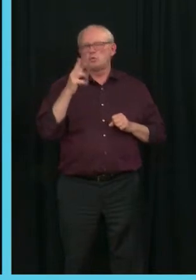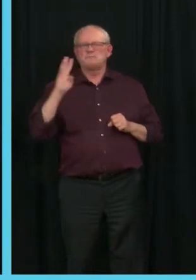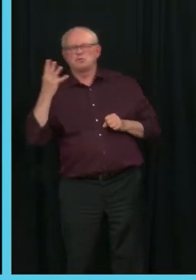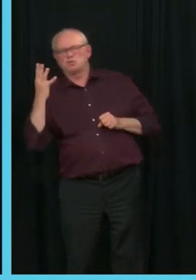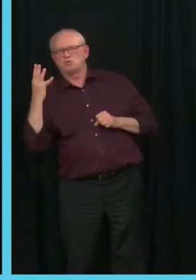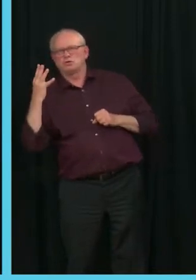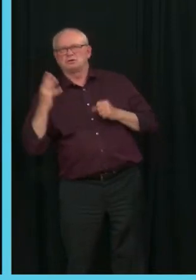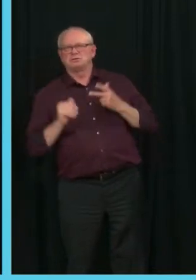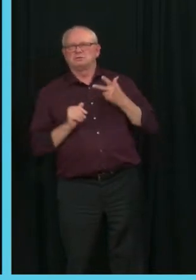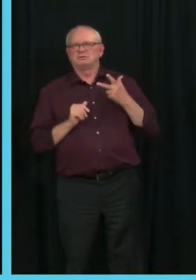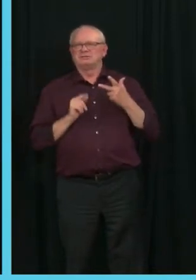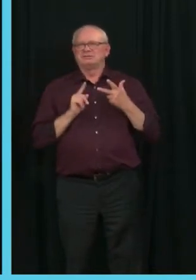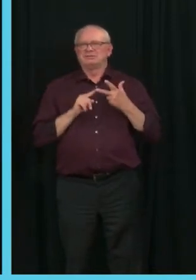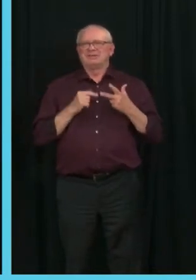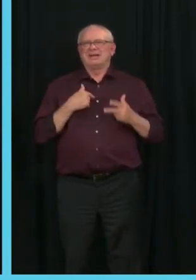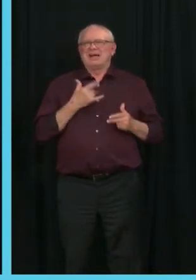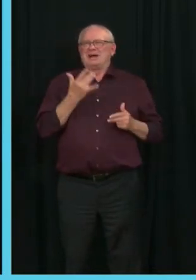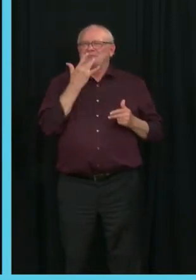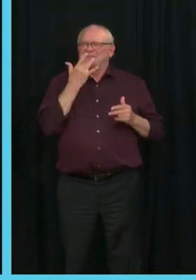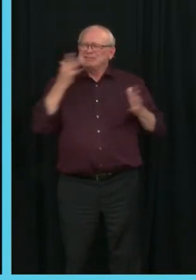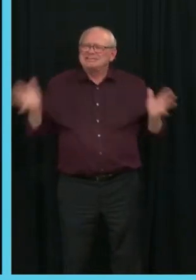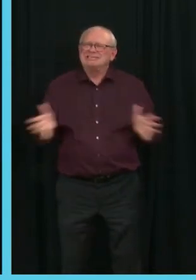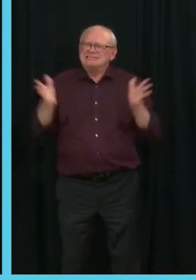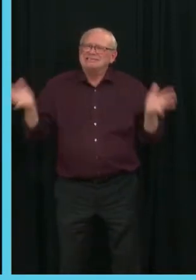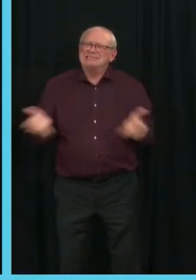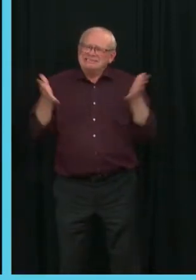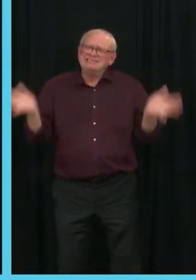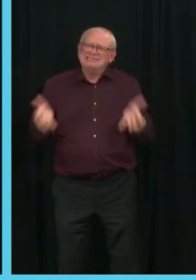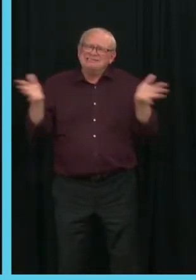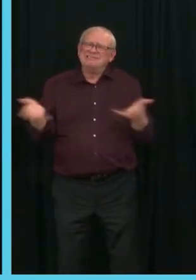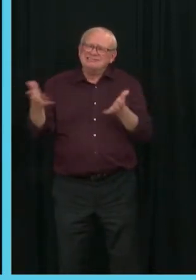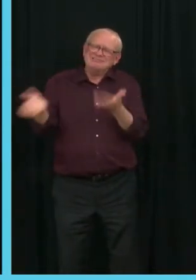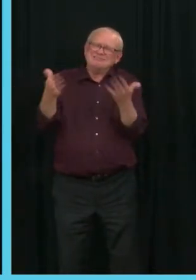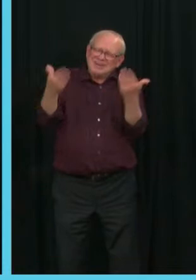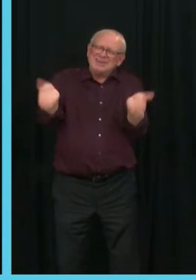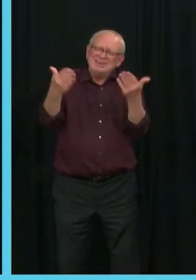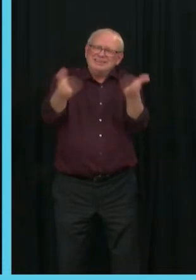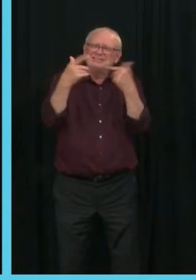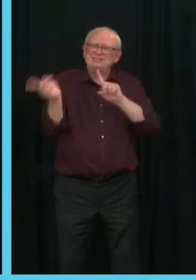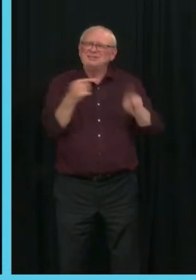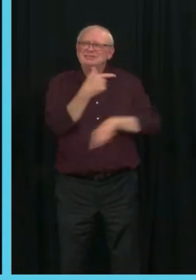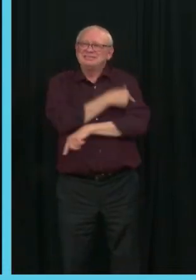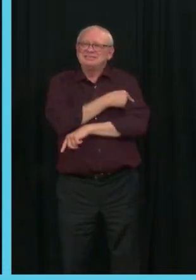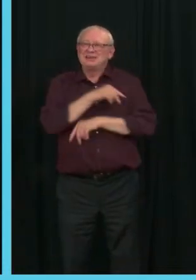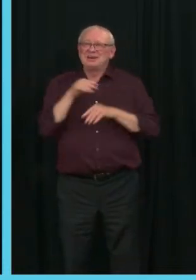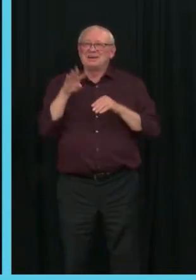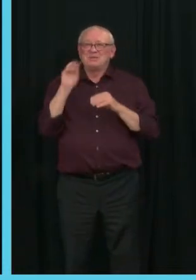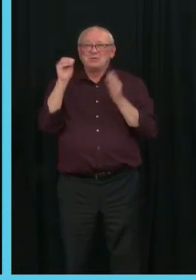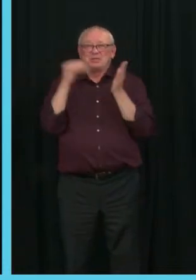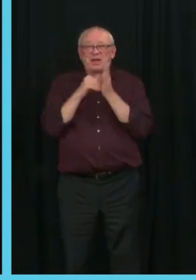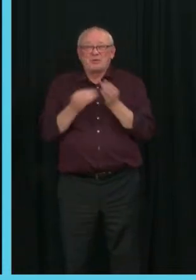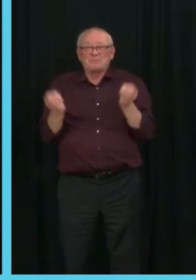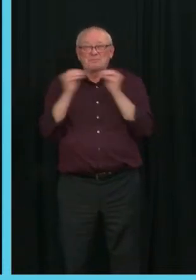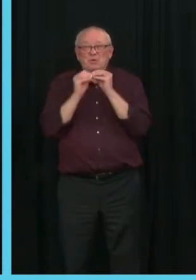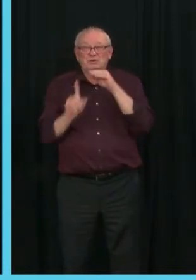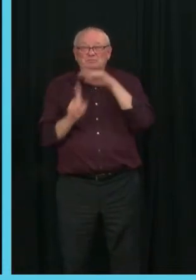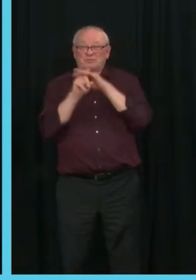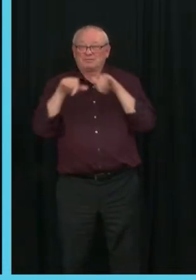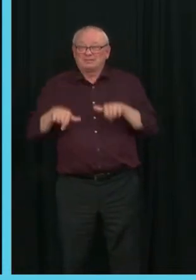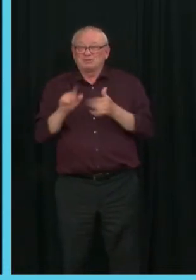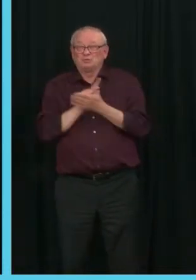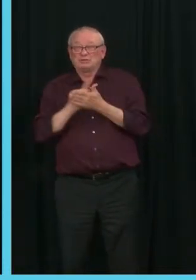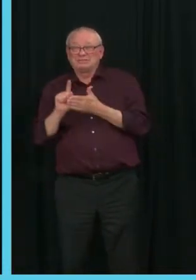say, shake the trees, get an extra, 40,000 people to show up this week, and then we could have an Open Canada